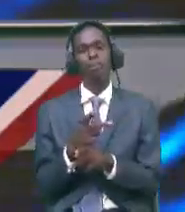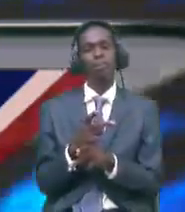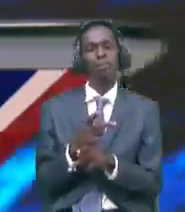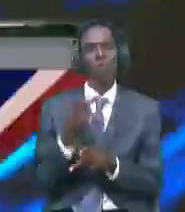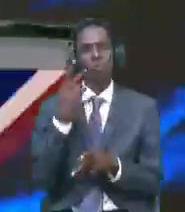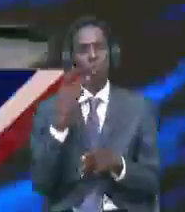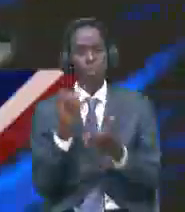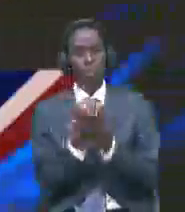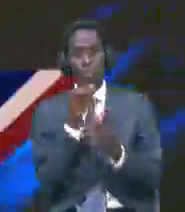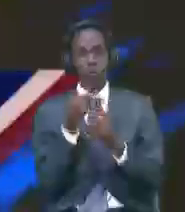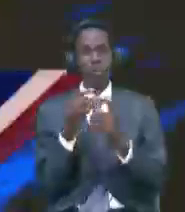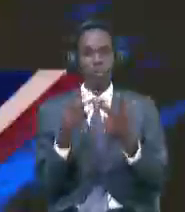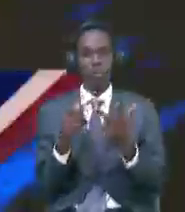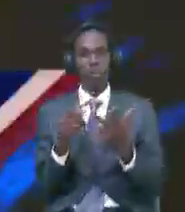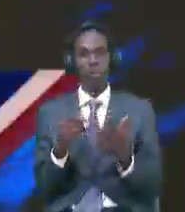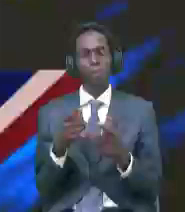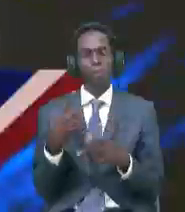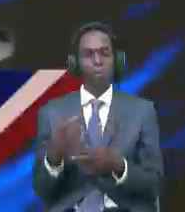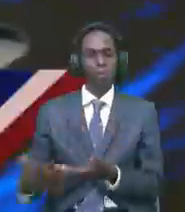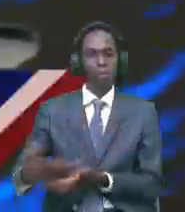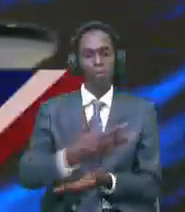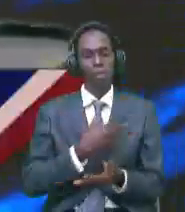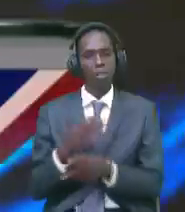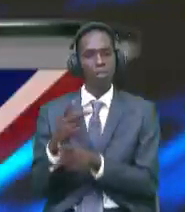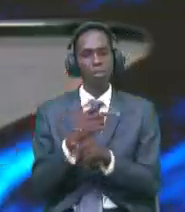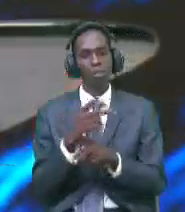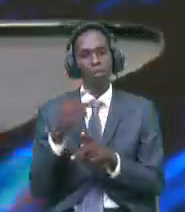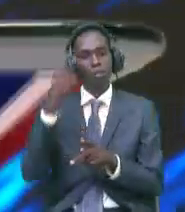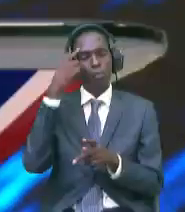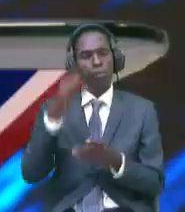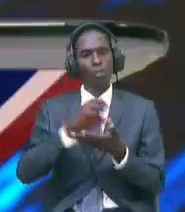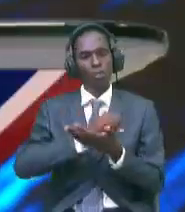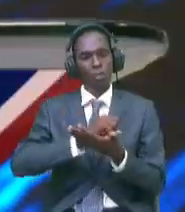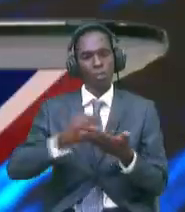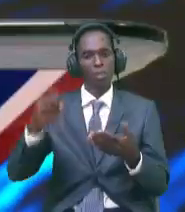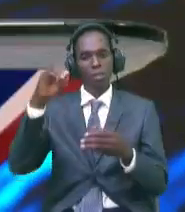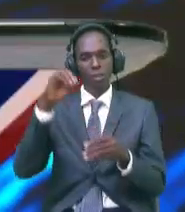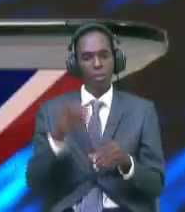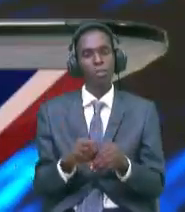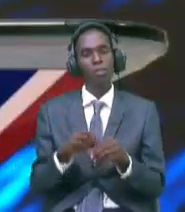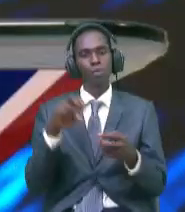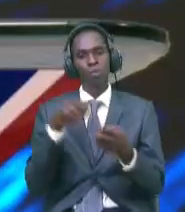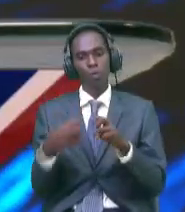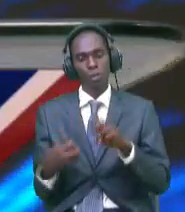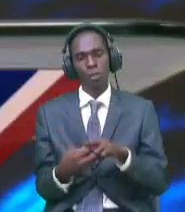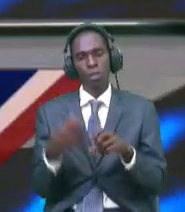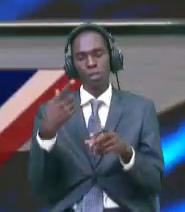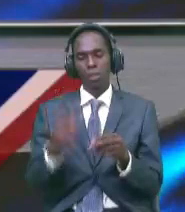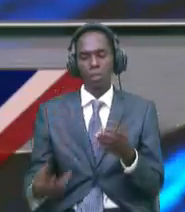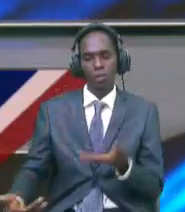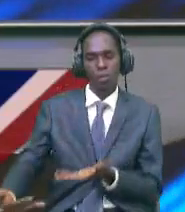chapter 16, reading from verse 1 now concerning collection, the collection for the